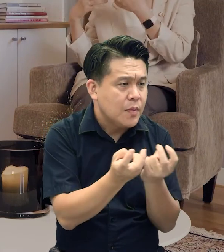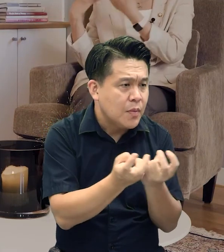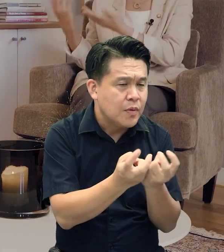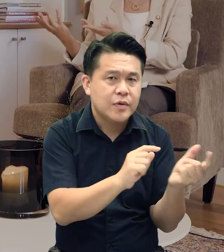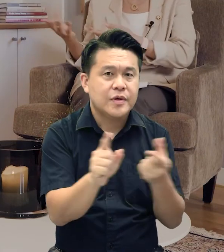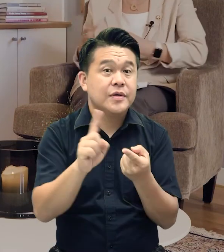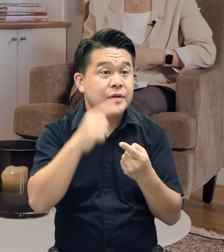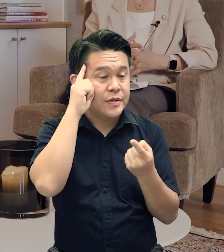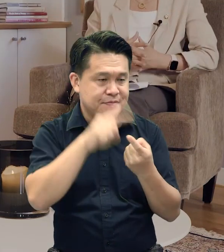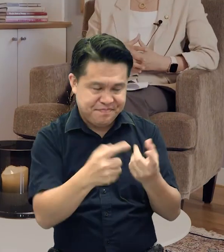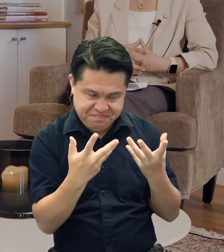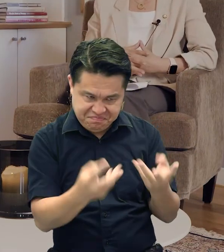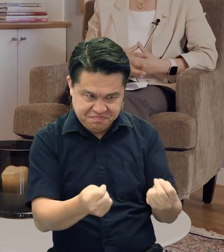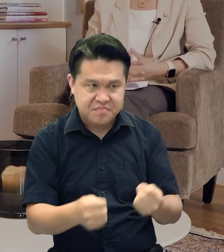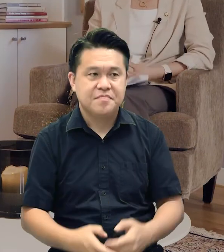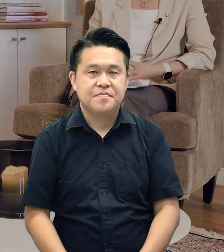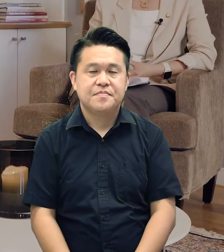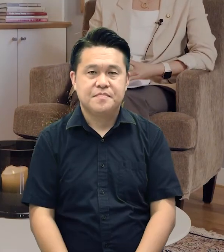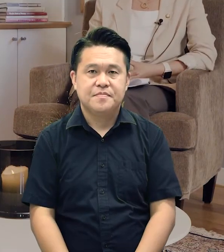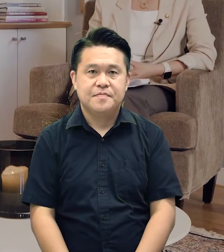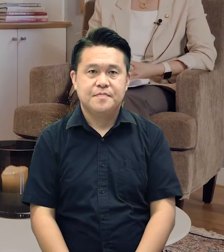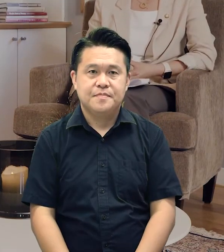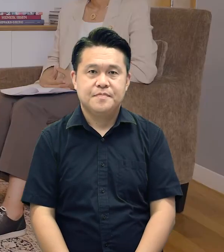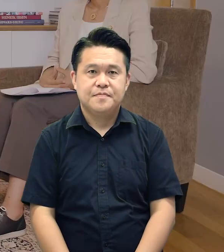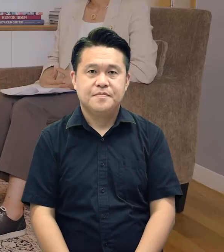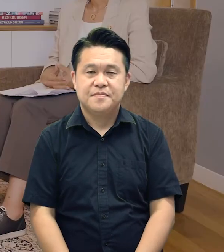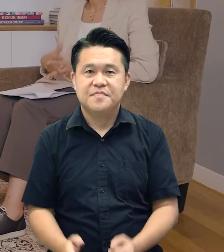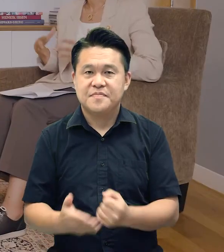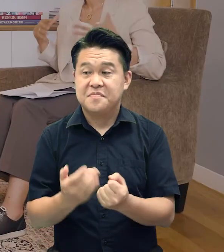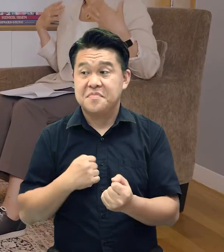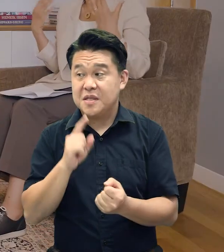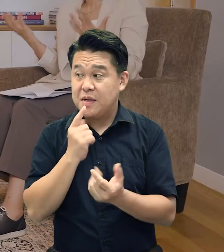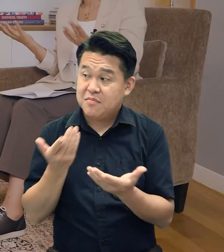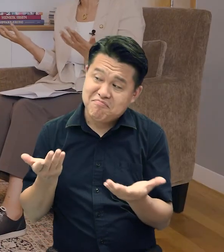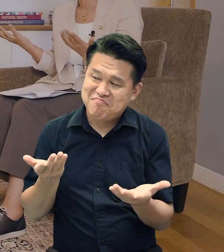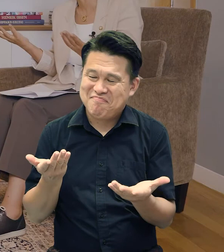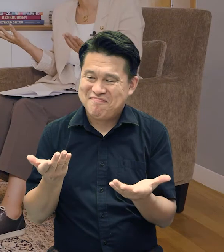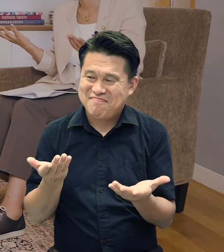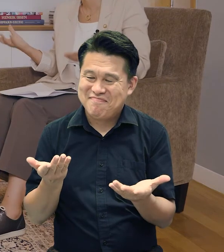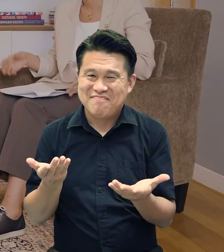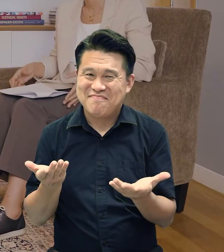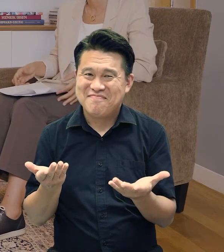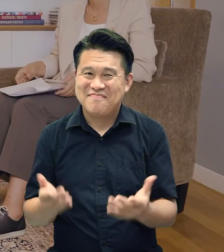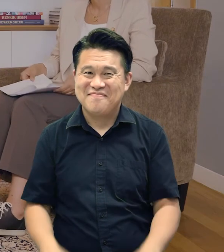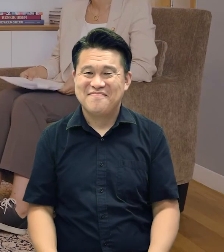discrimination and hatred. So I cannot ask more.